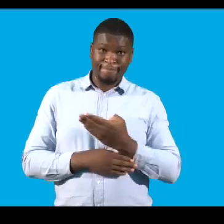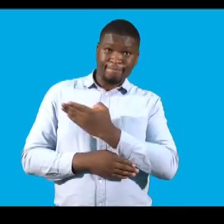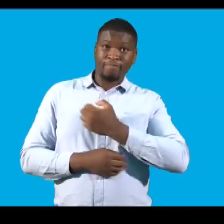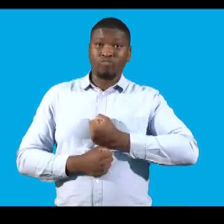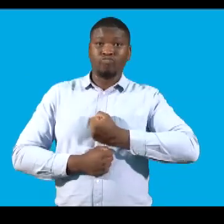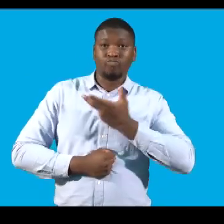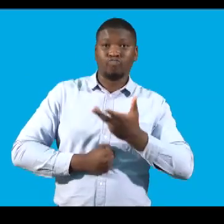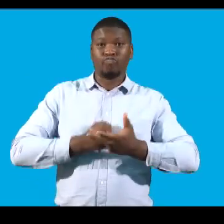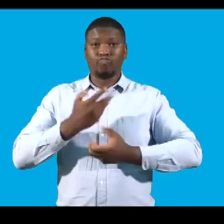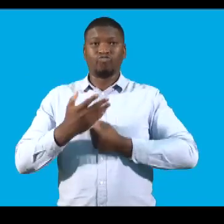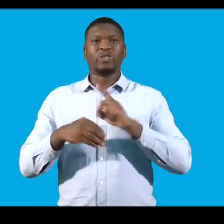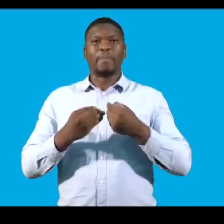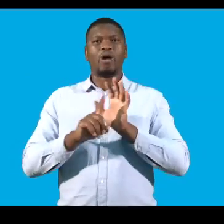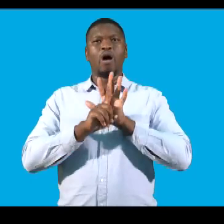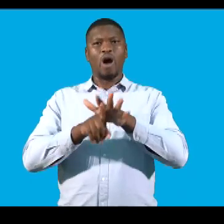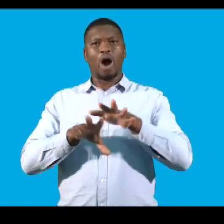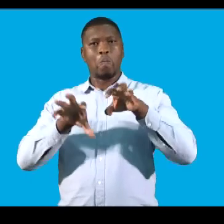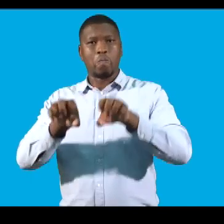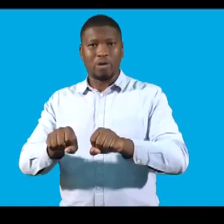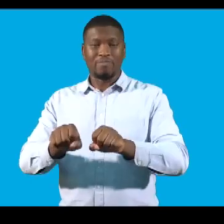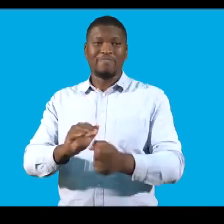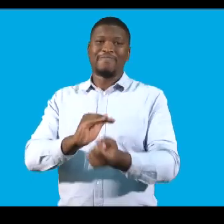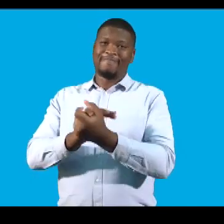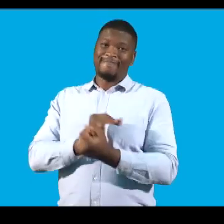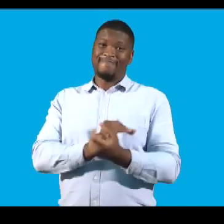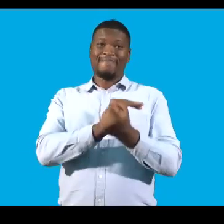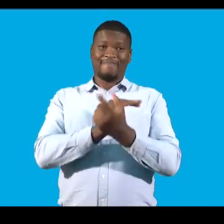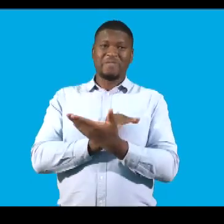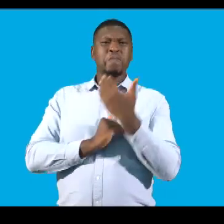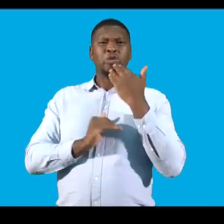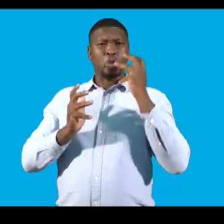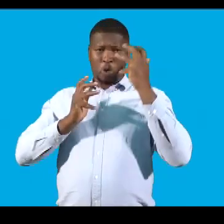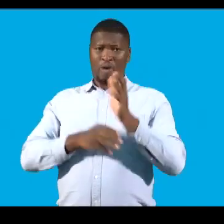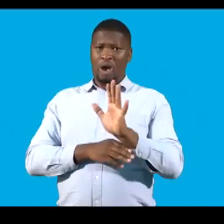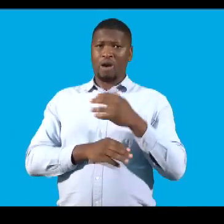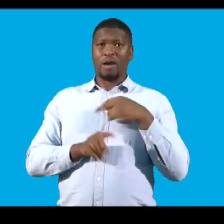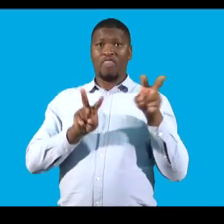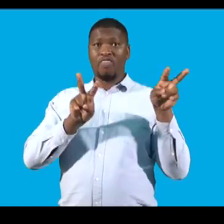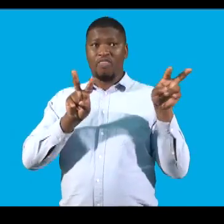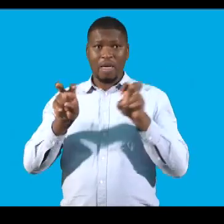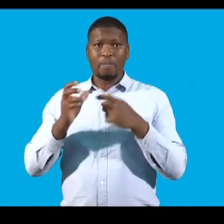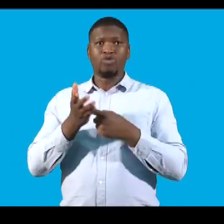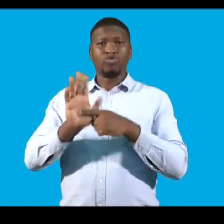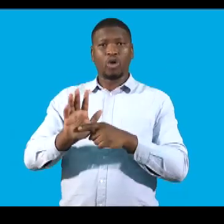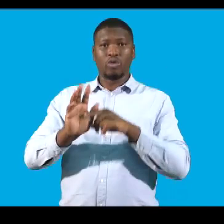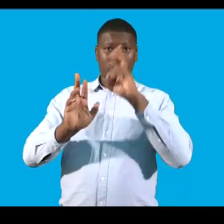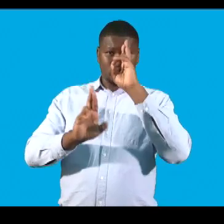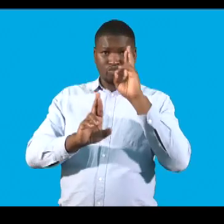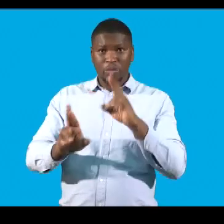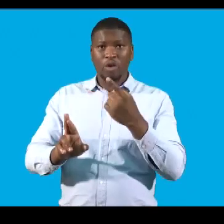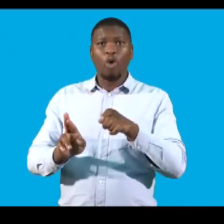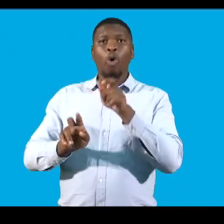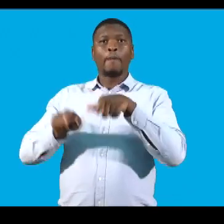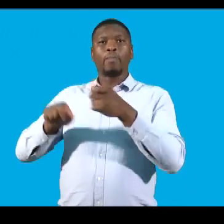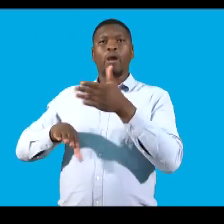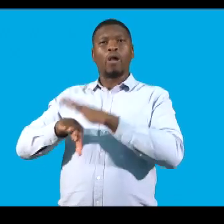poems that speak about the oppression of colonization confused in your exams. Theme shows respect